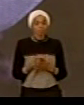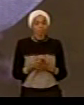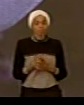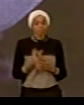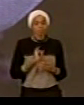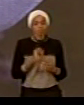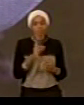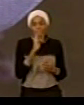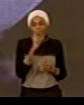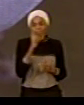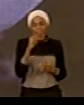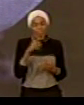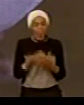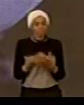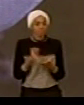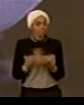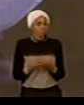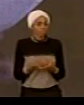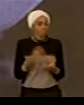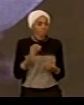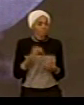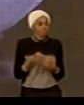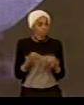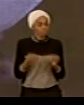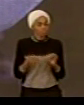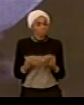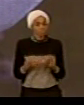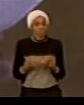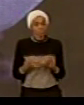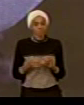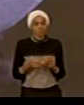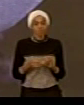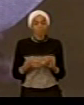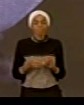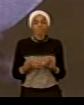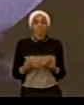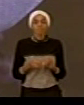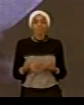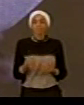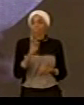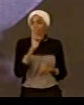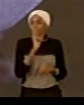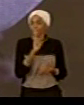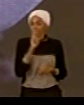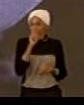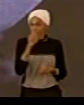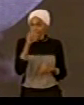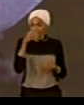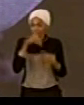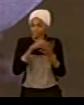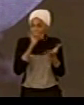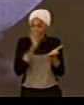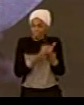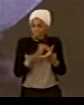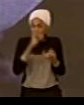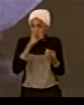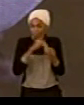Are you in that number? Are you in that number? Are you